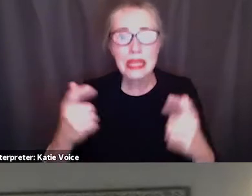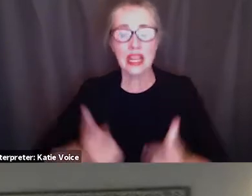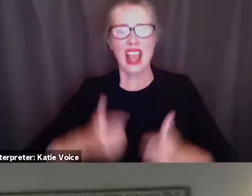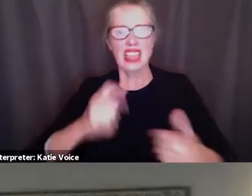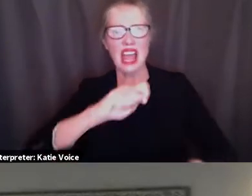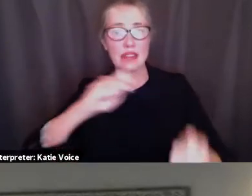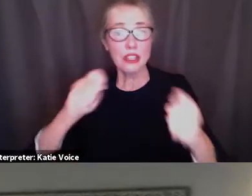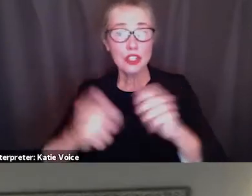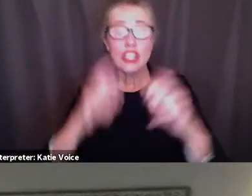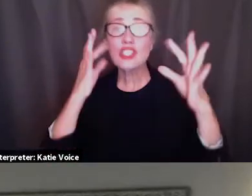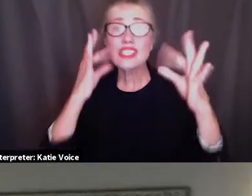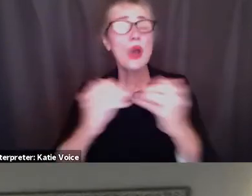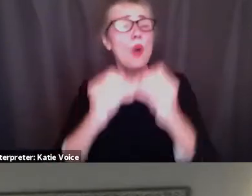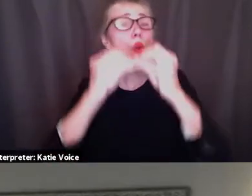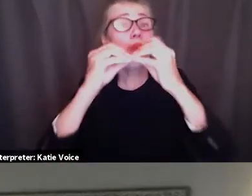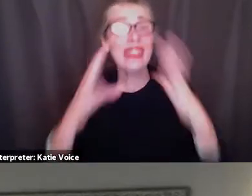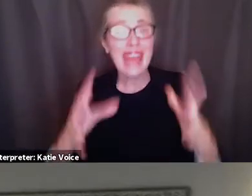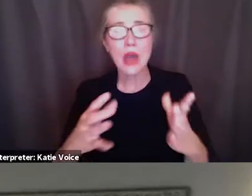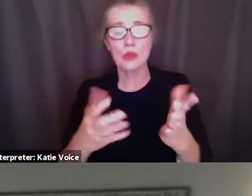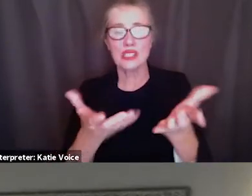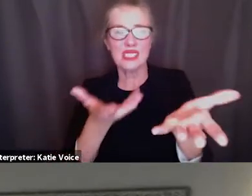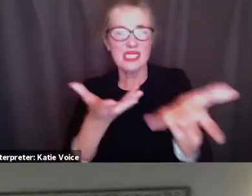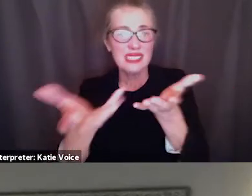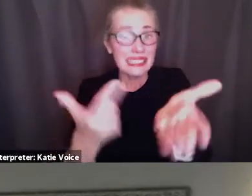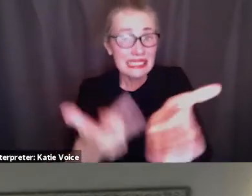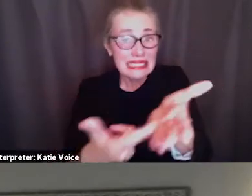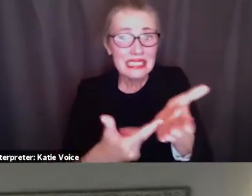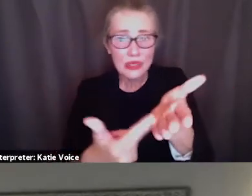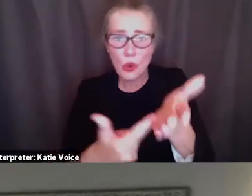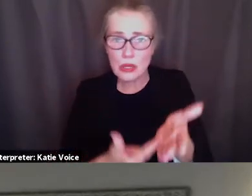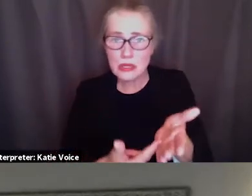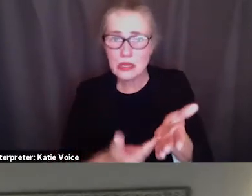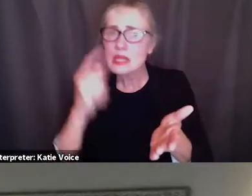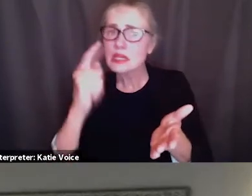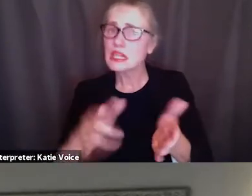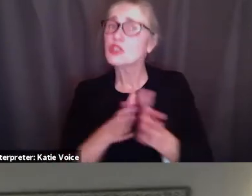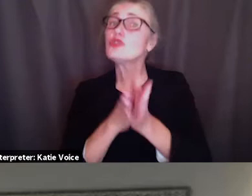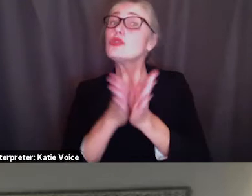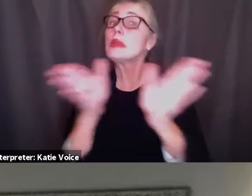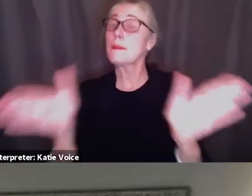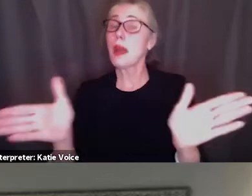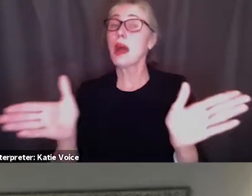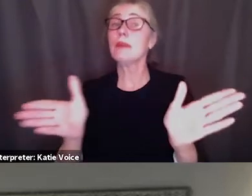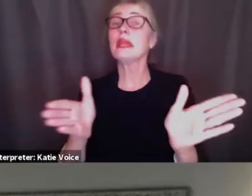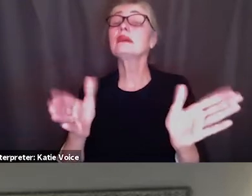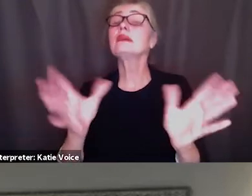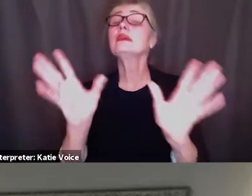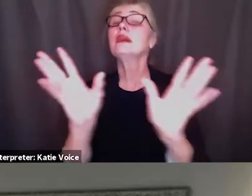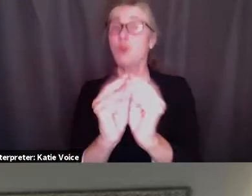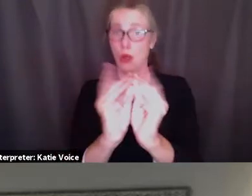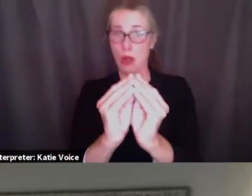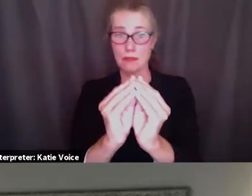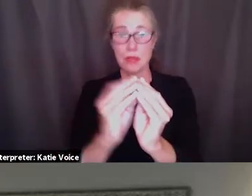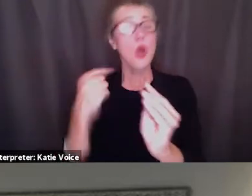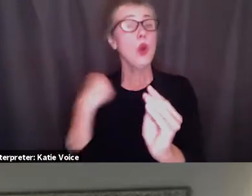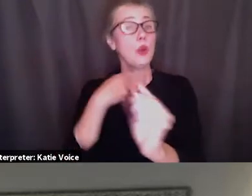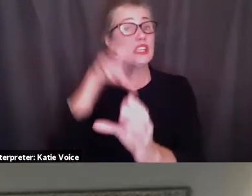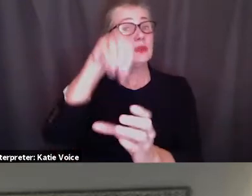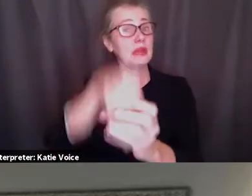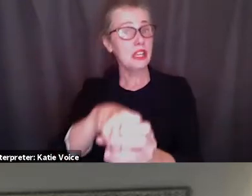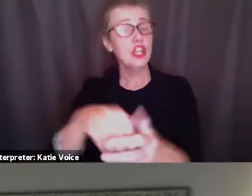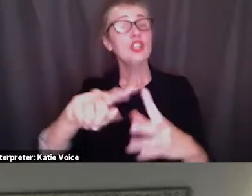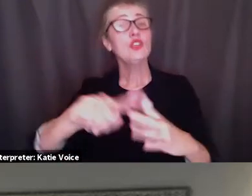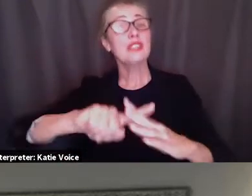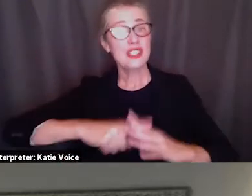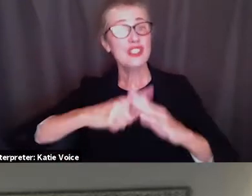any discourse. This needs to be a public forum. We need to be at the table. You need to start listening to some